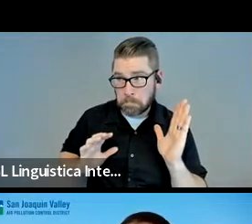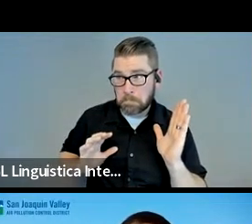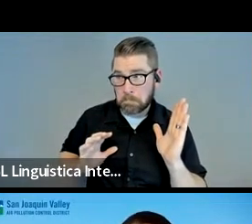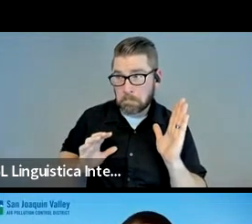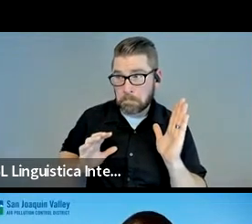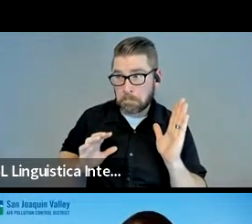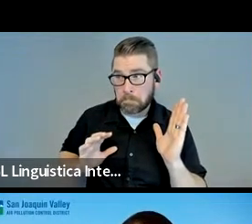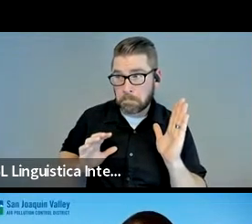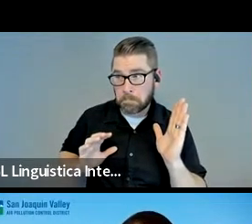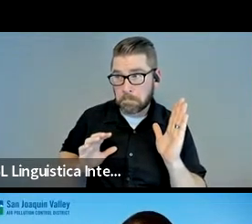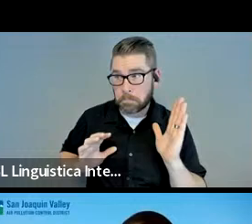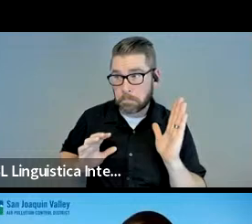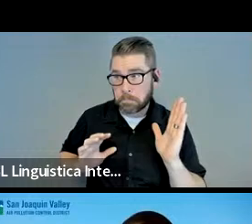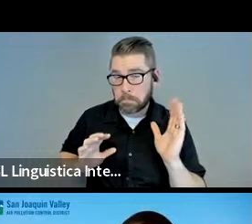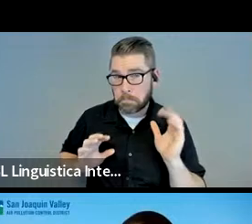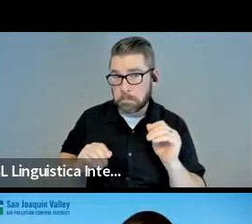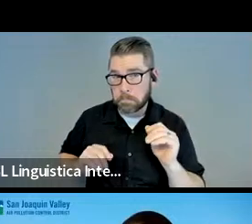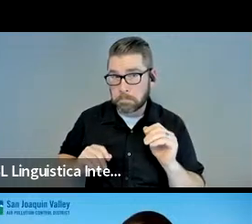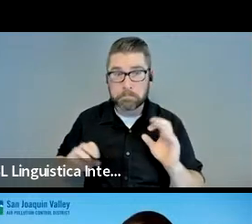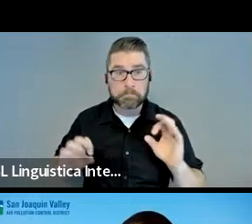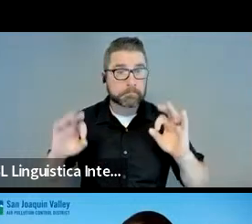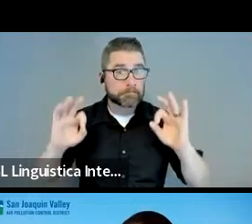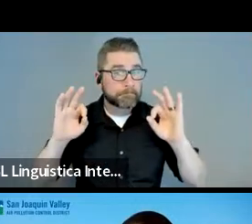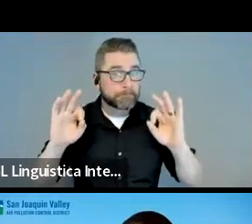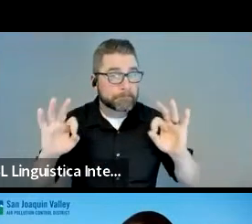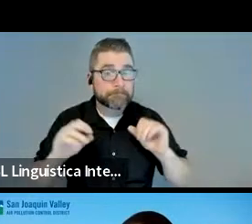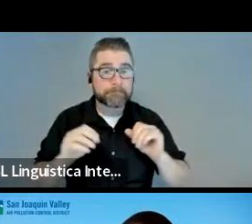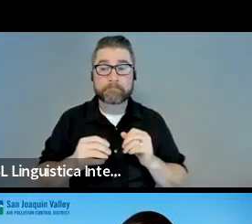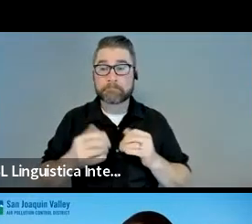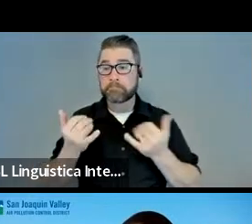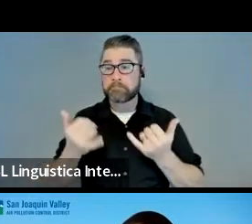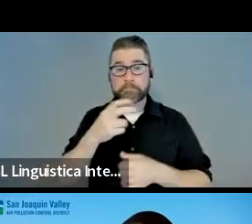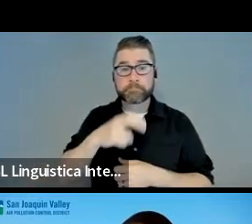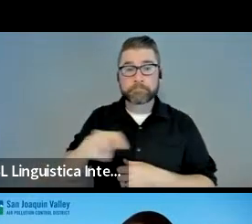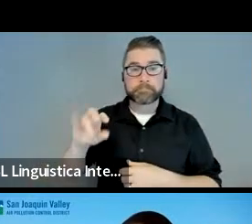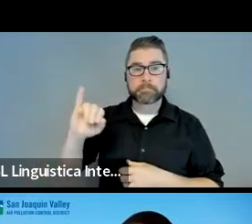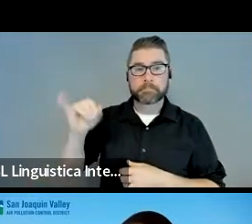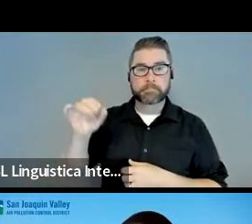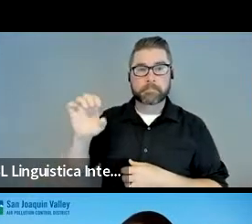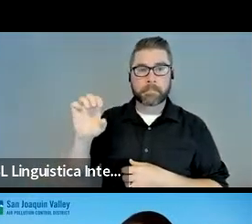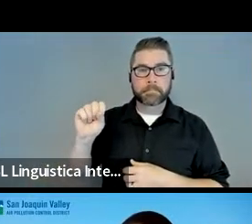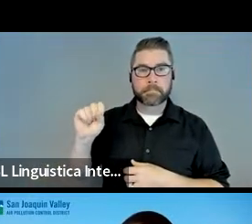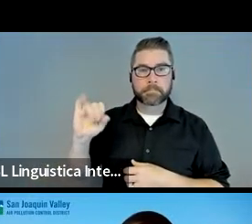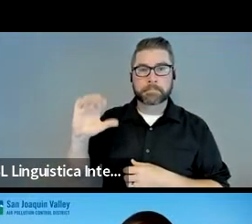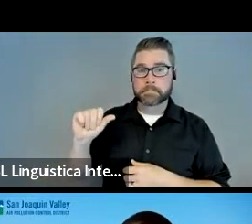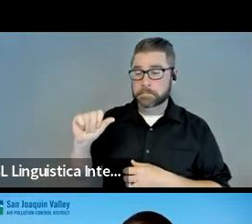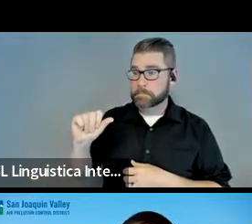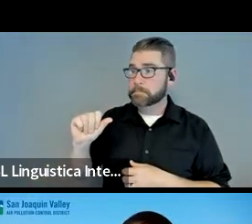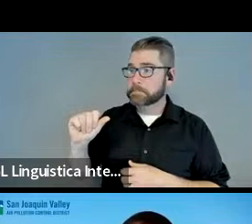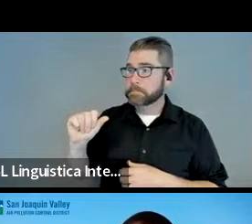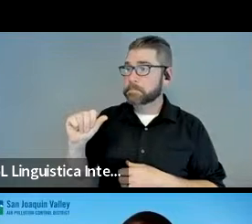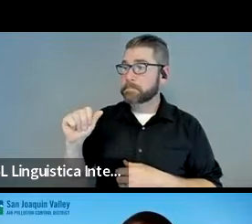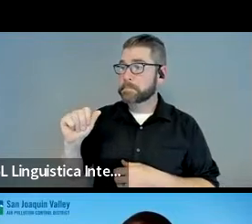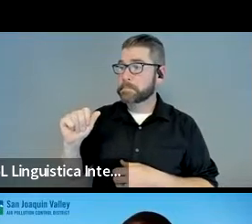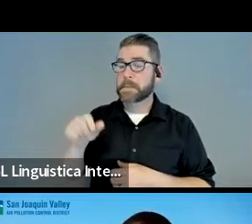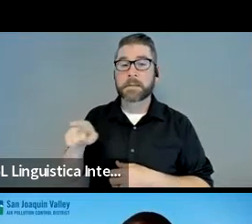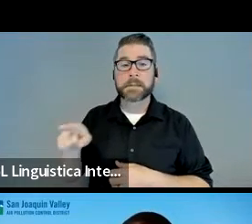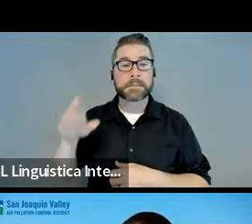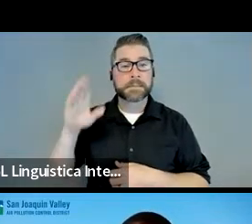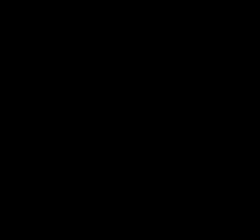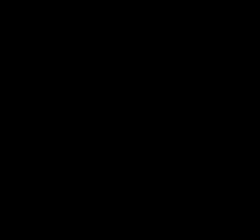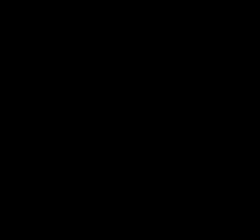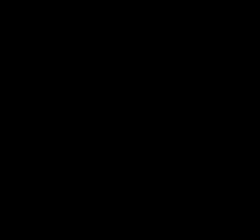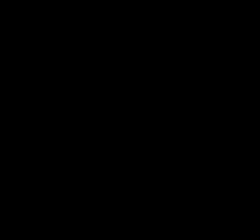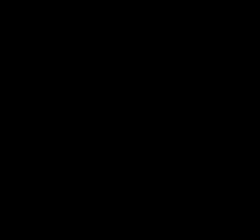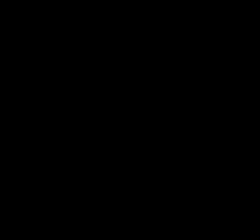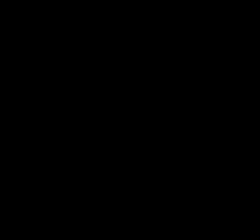All right, so with that, I will pass it to Jessica so she can take us through the SERP implementation progress and updates.